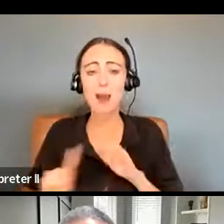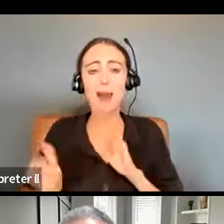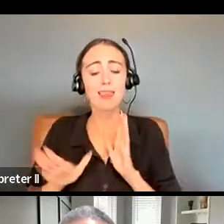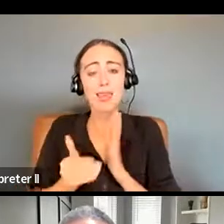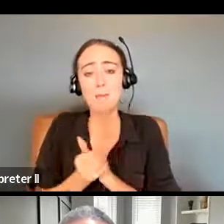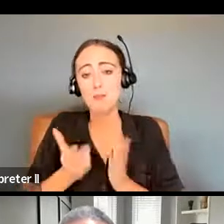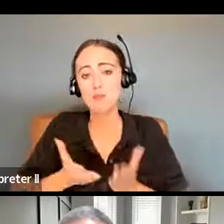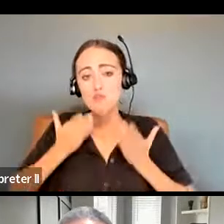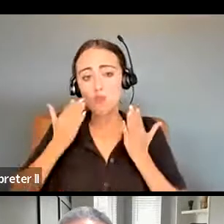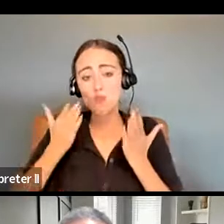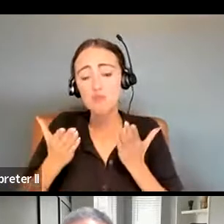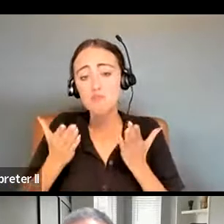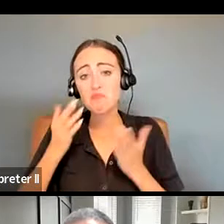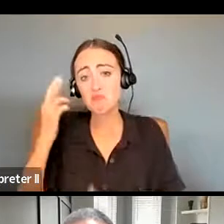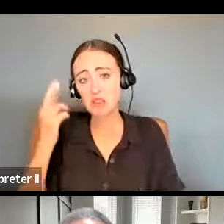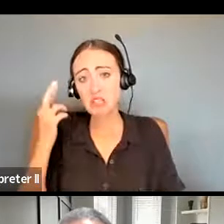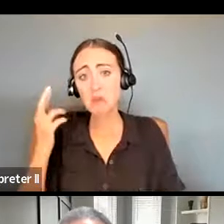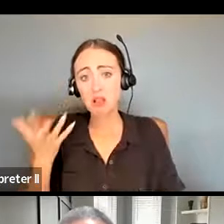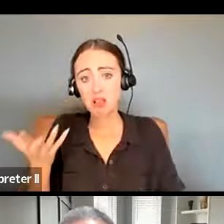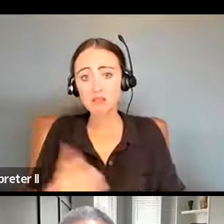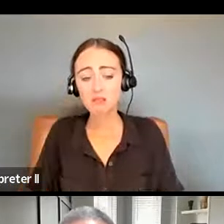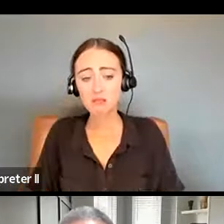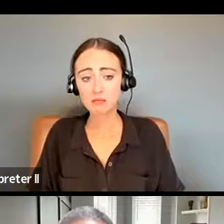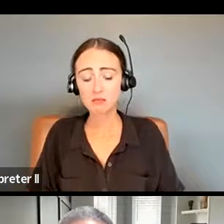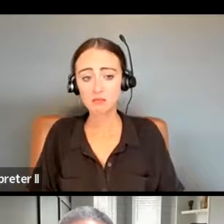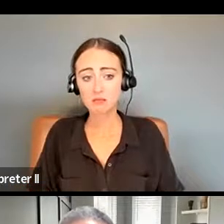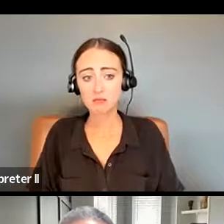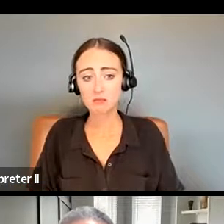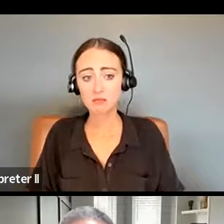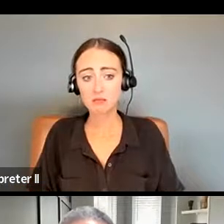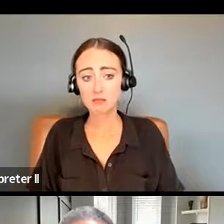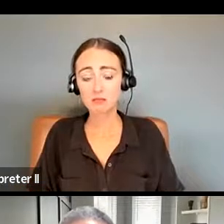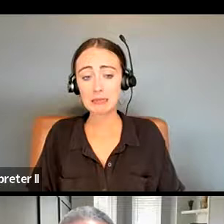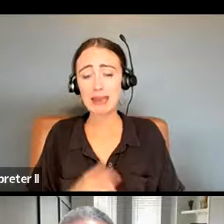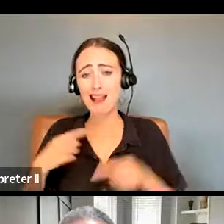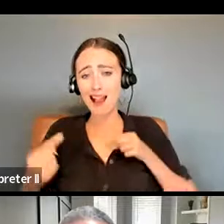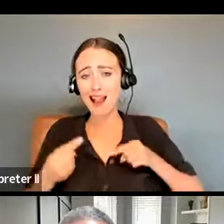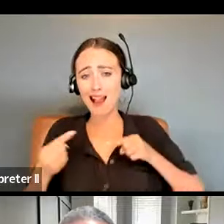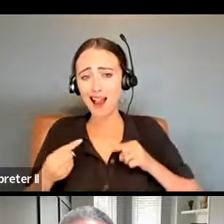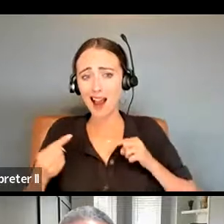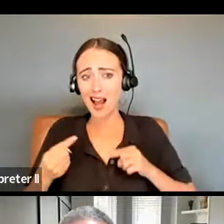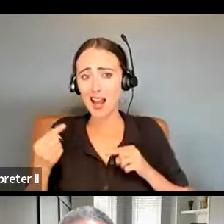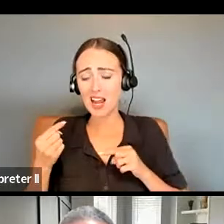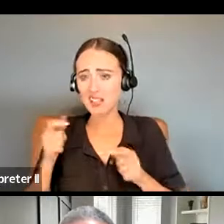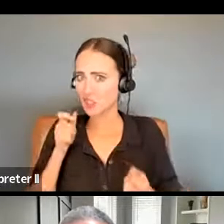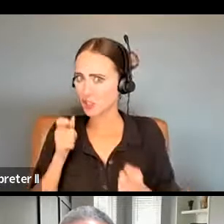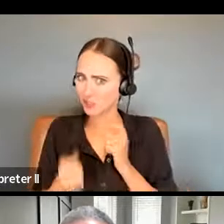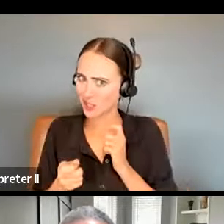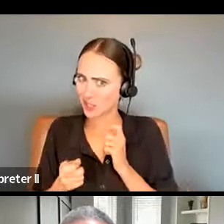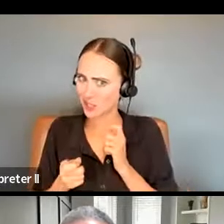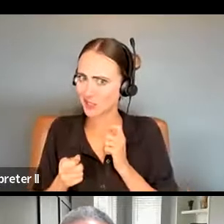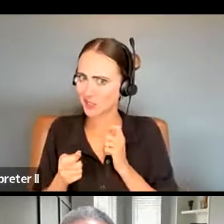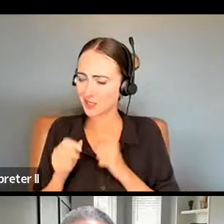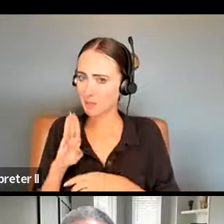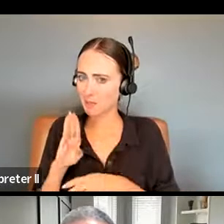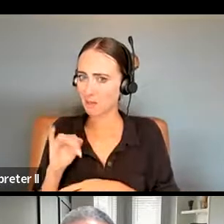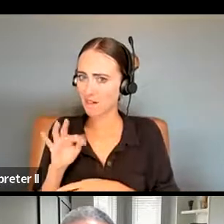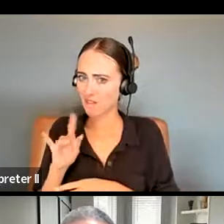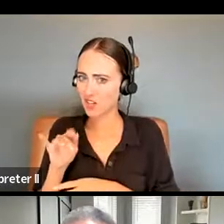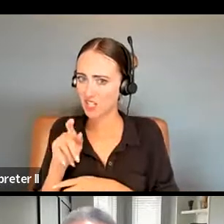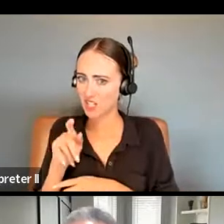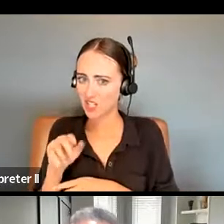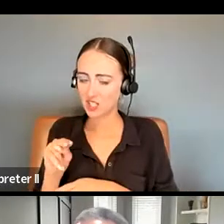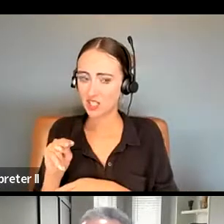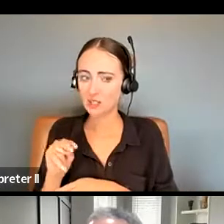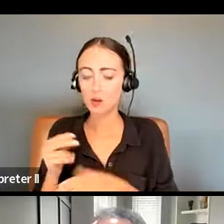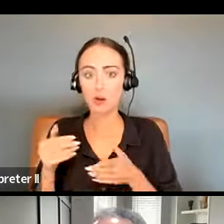amendment proposed is reasonable. And I still struggle to see where this changes the bifurcation